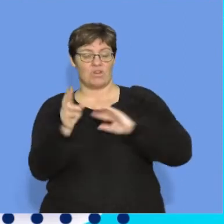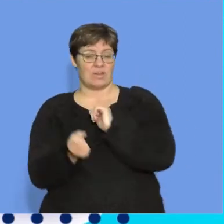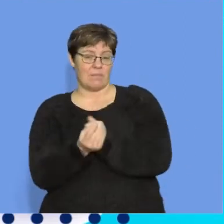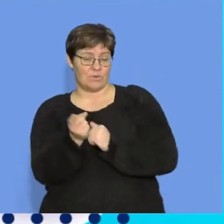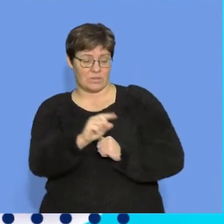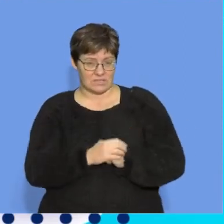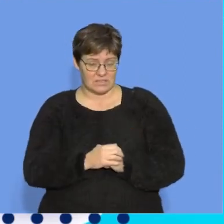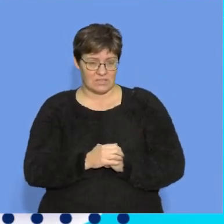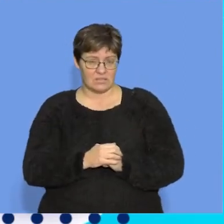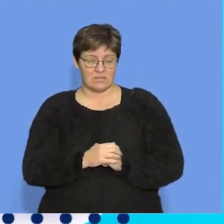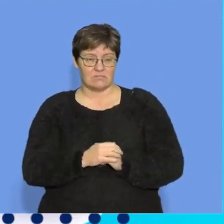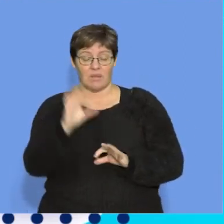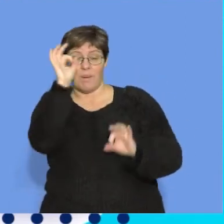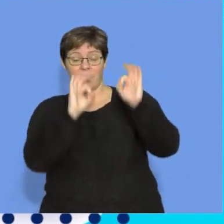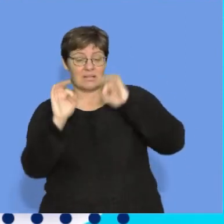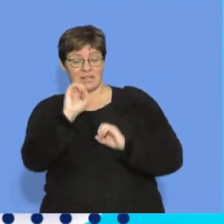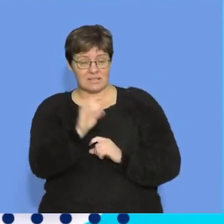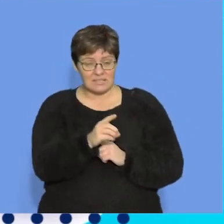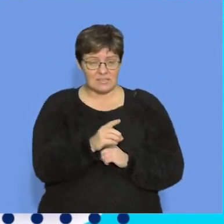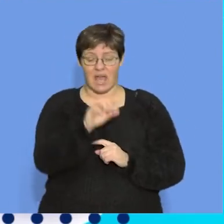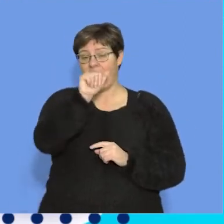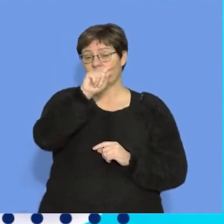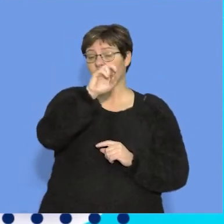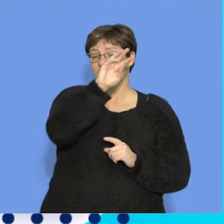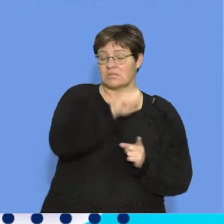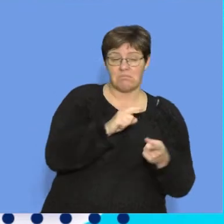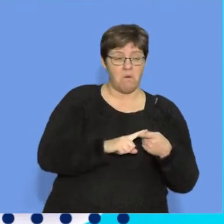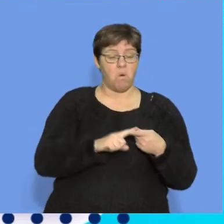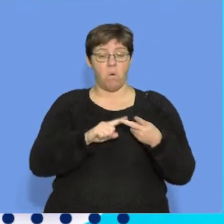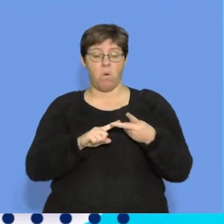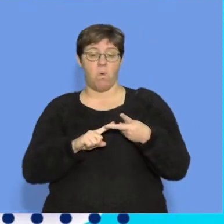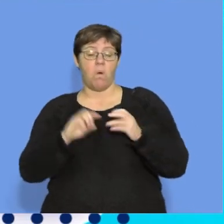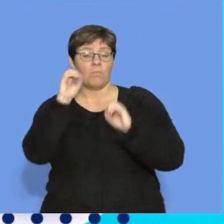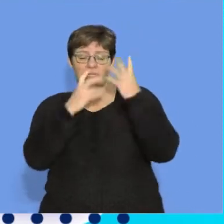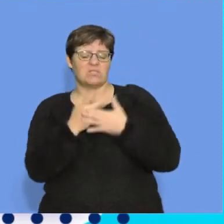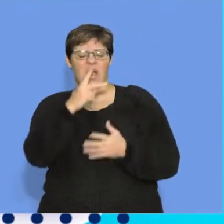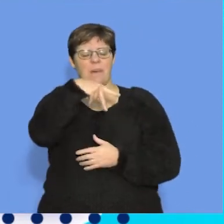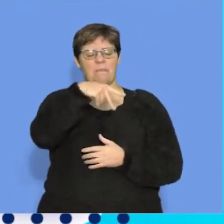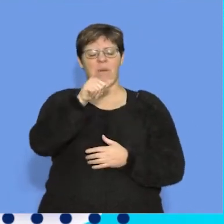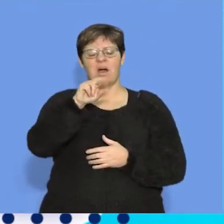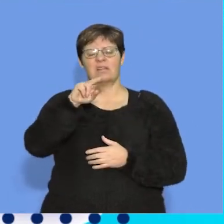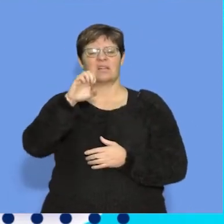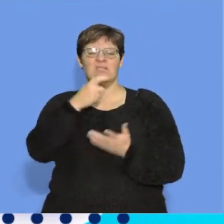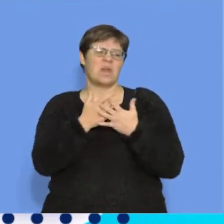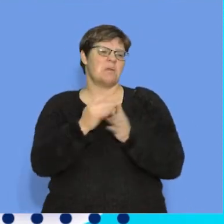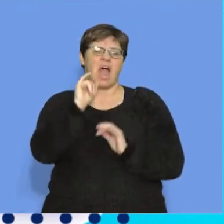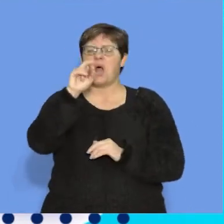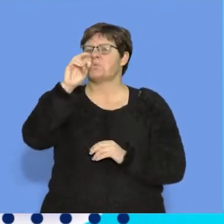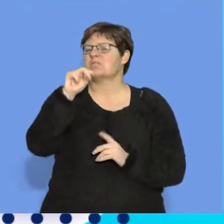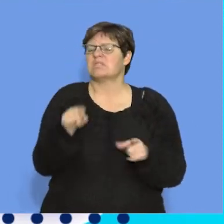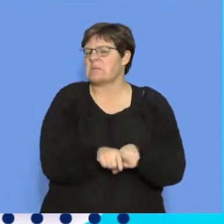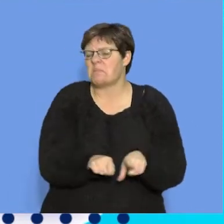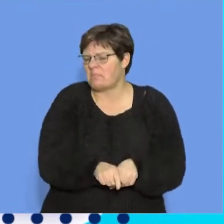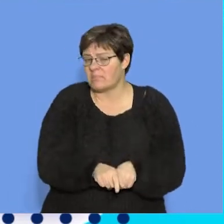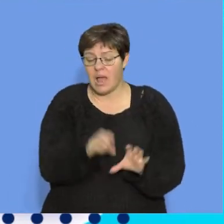saying the particles, they could be atoms or molecules, so I'll just call them particles. They could be ions as well. The particles